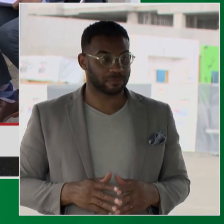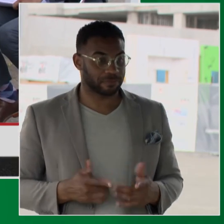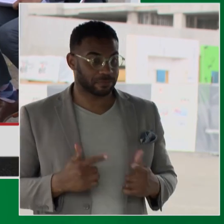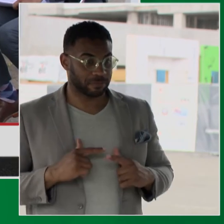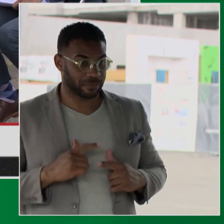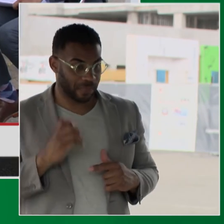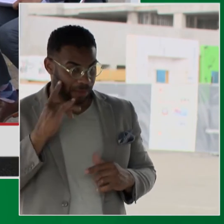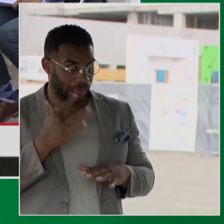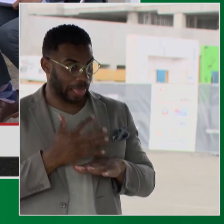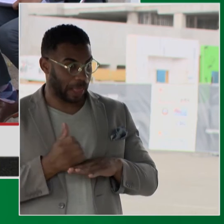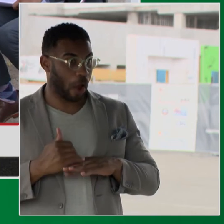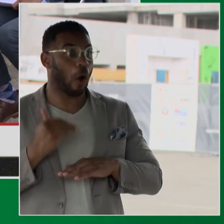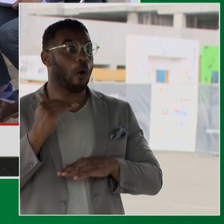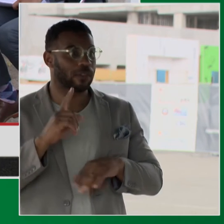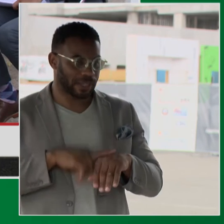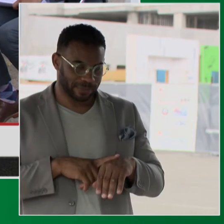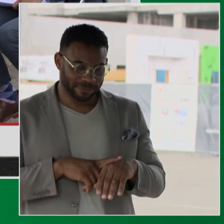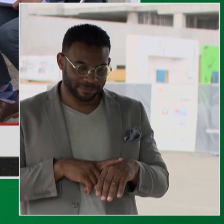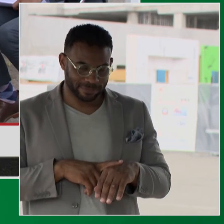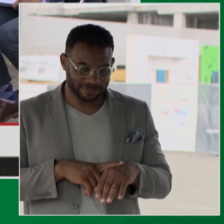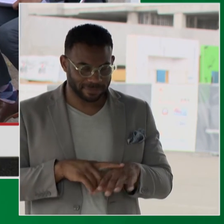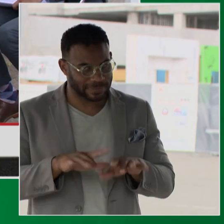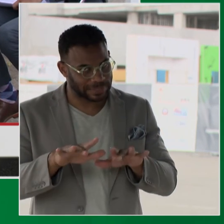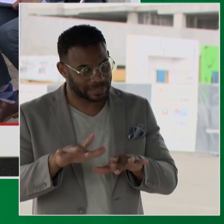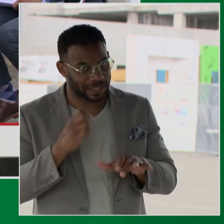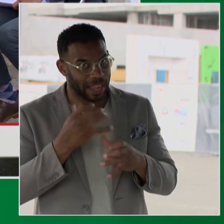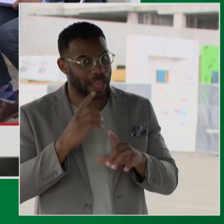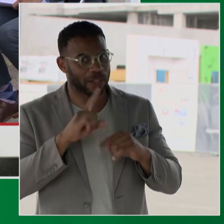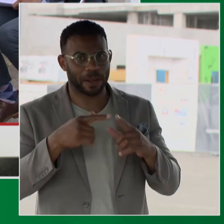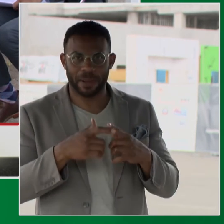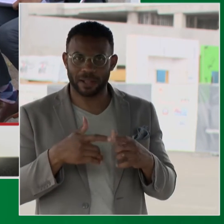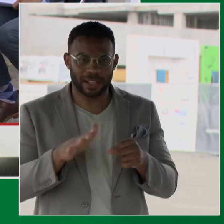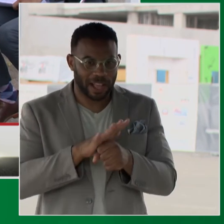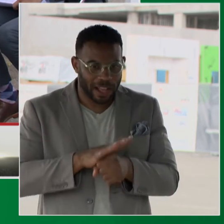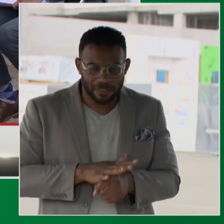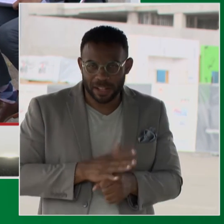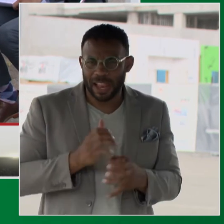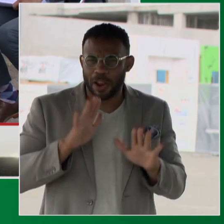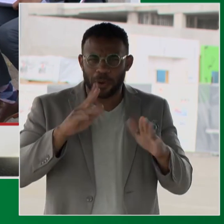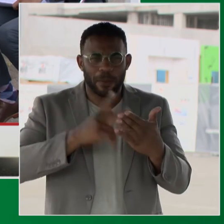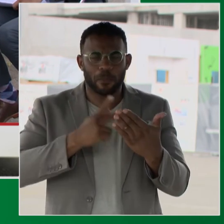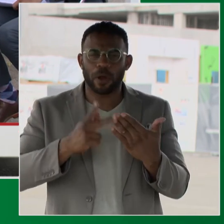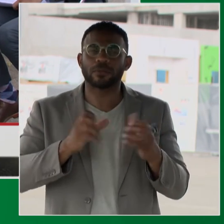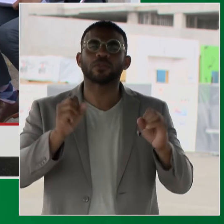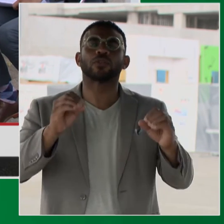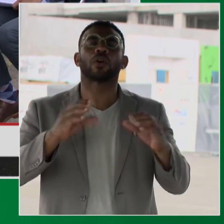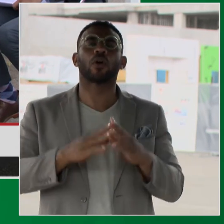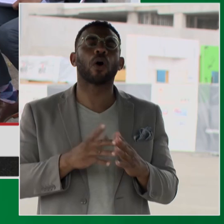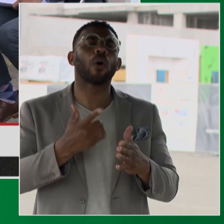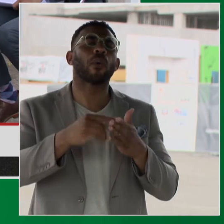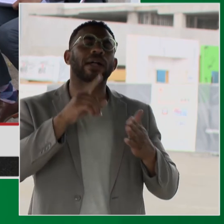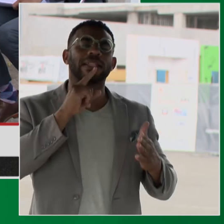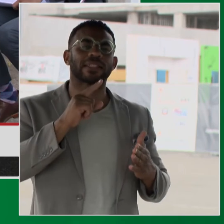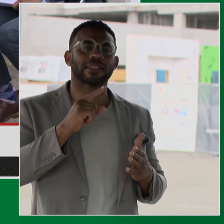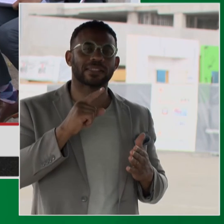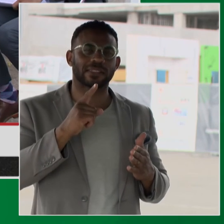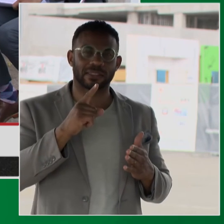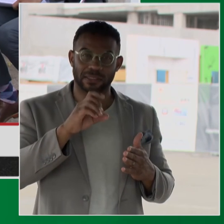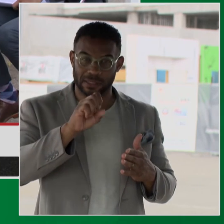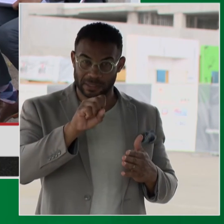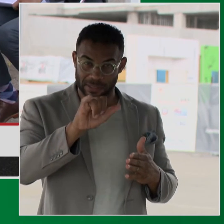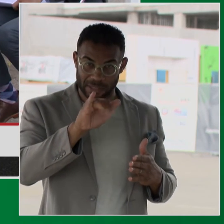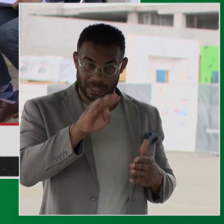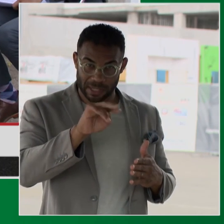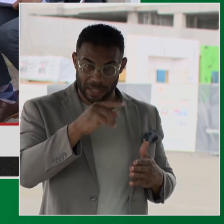So I know we've run over time, but there's been a lot to talk about, and there's a lot of great initiatives. So what is,